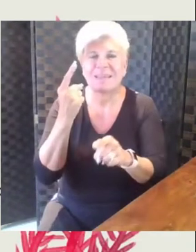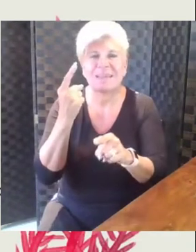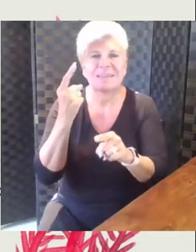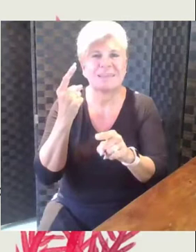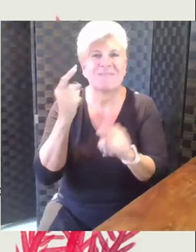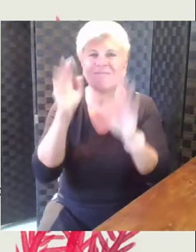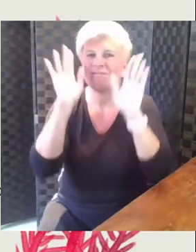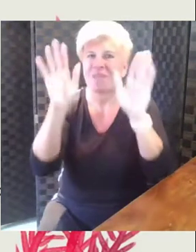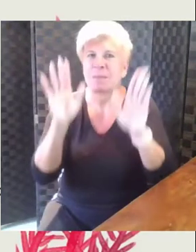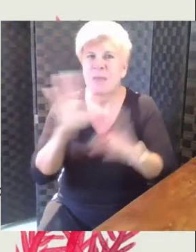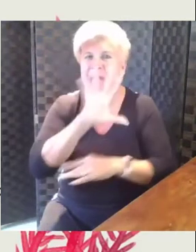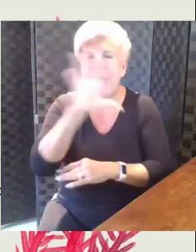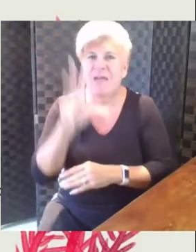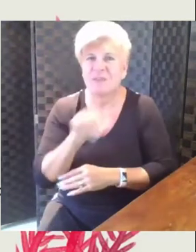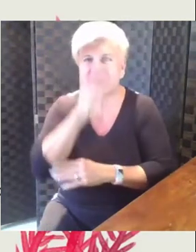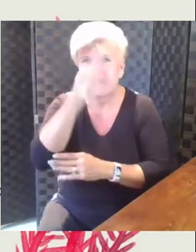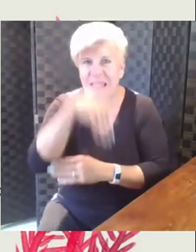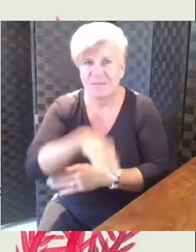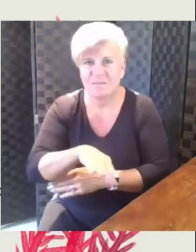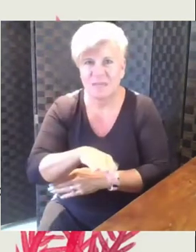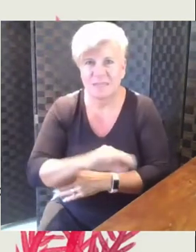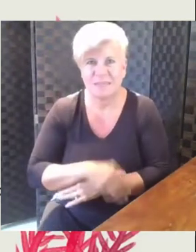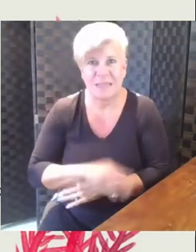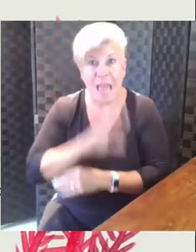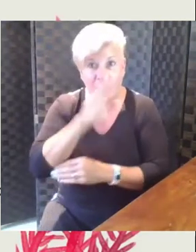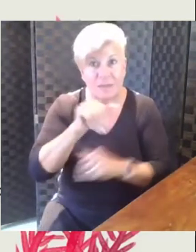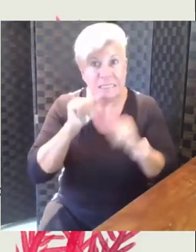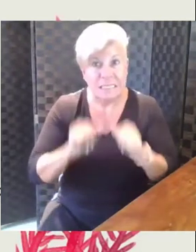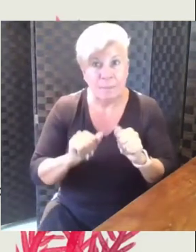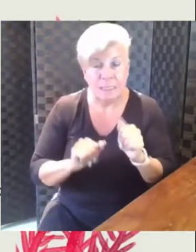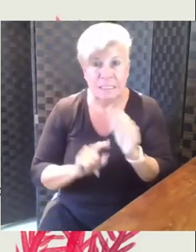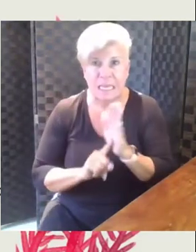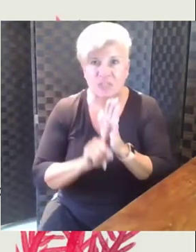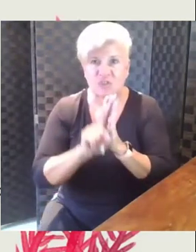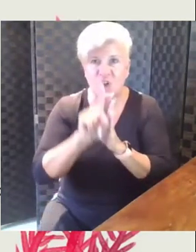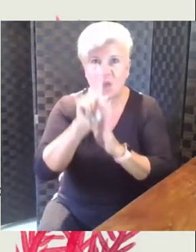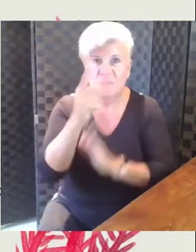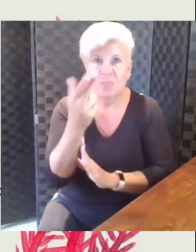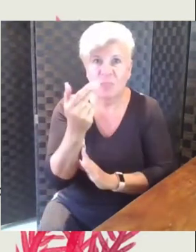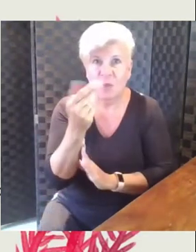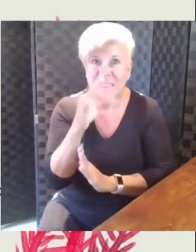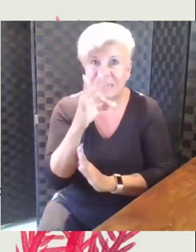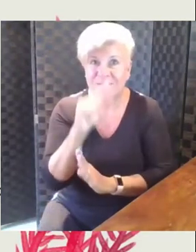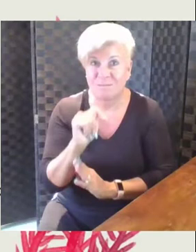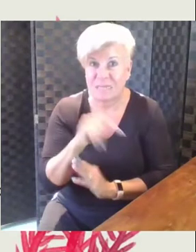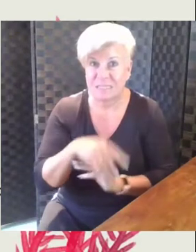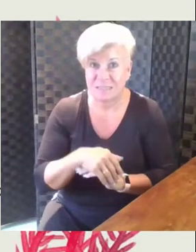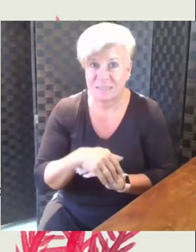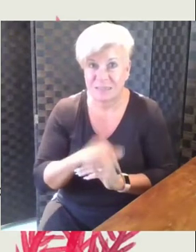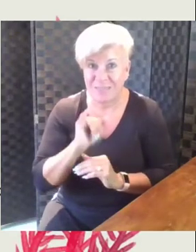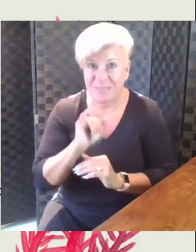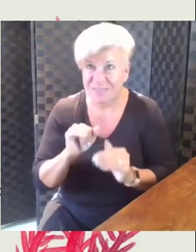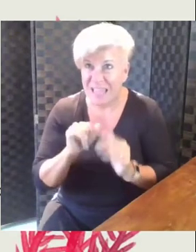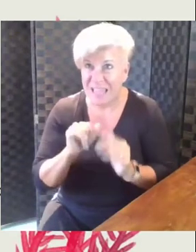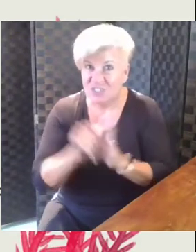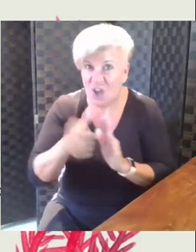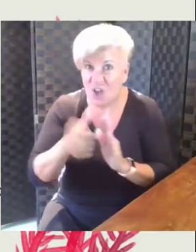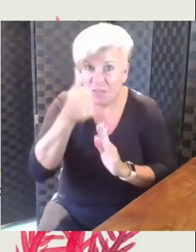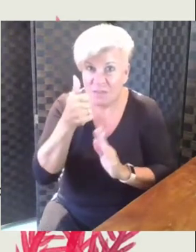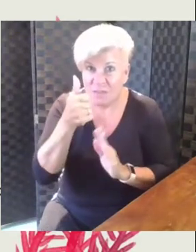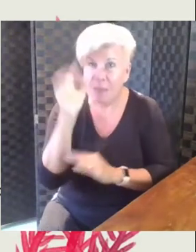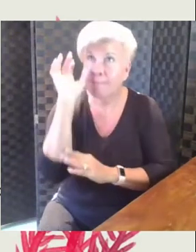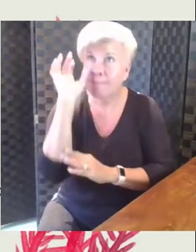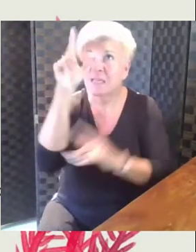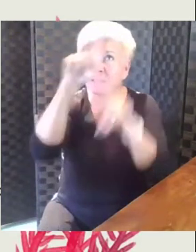Right, the fabulous African elephant. Elephants can stand as tall as 13 feet. That's taller